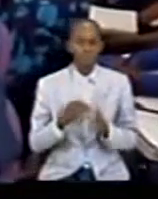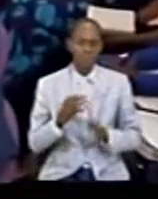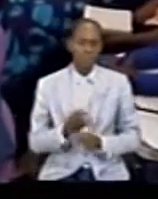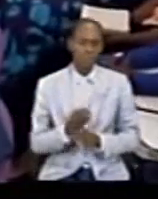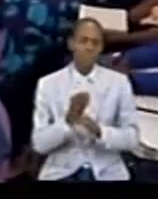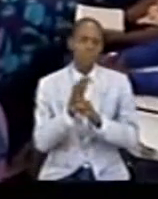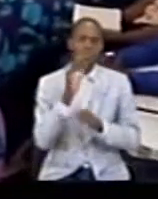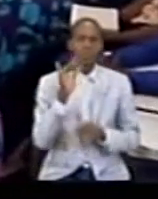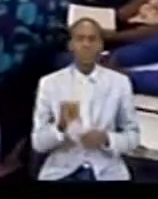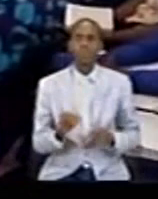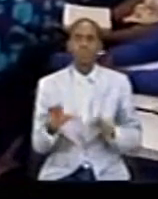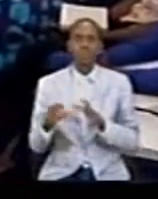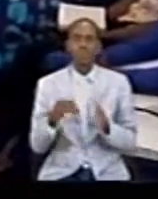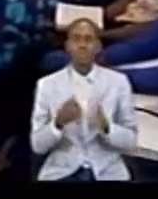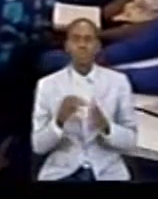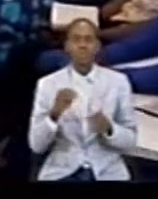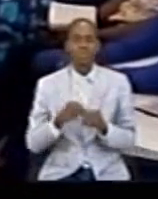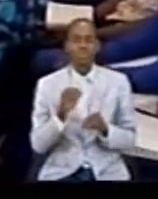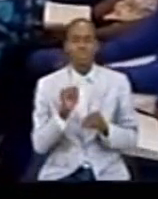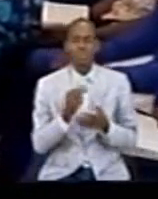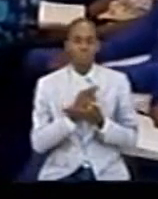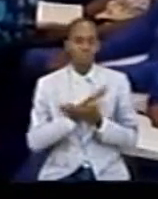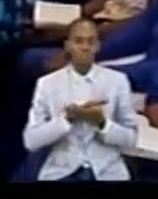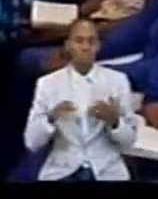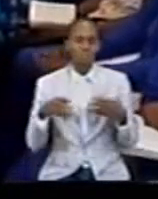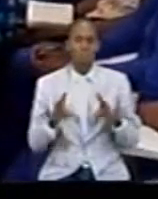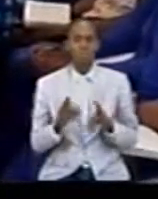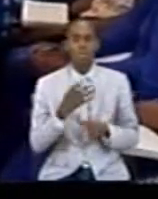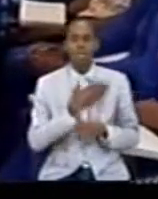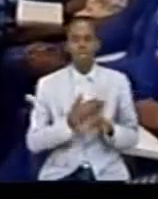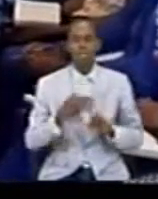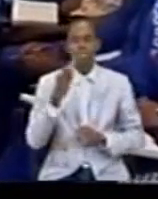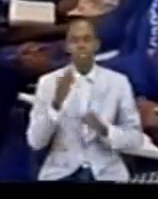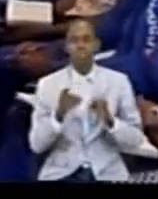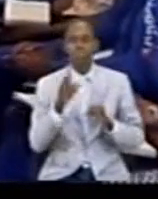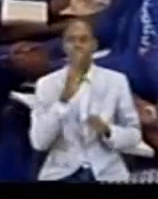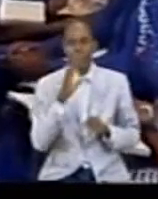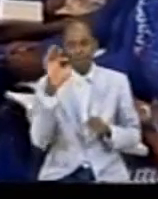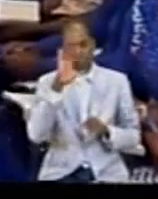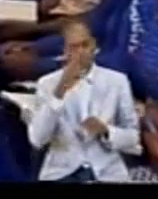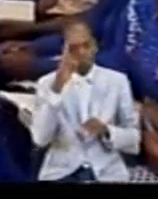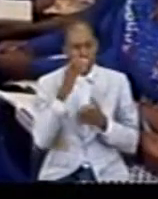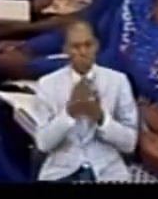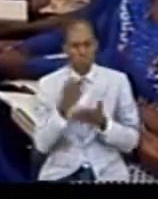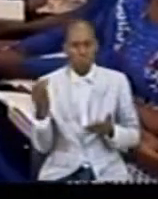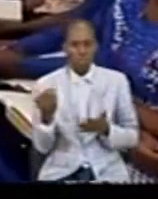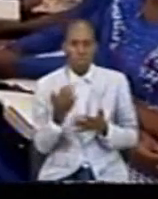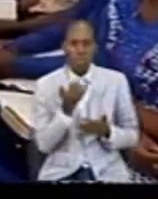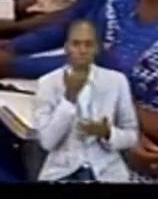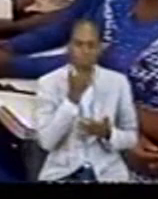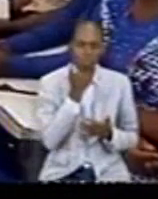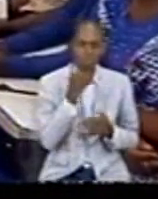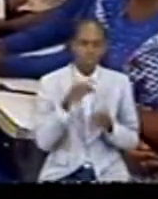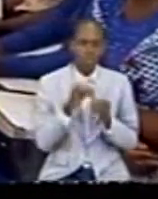do it in a godly manner. And if you were looking for something to rebuke, is such a son of God, is such a daughter